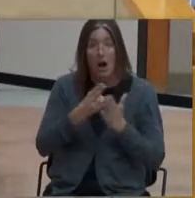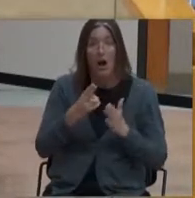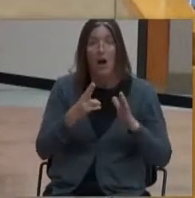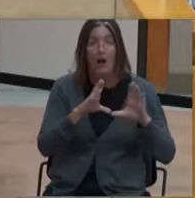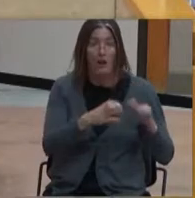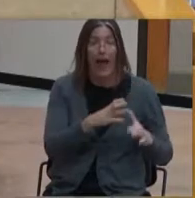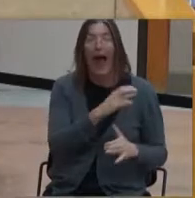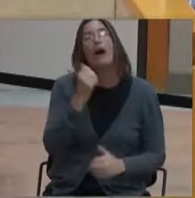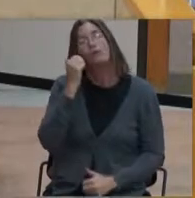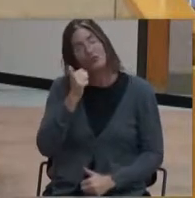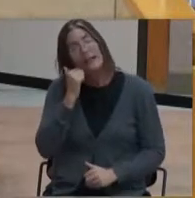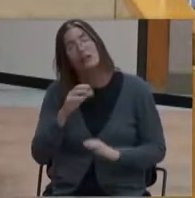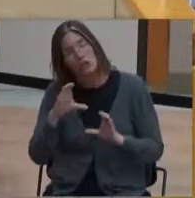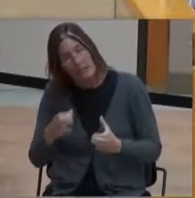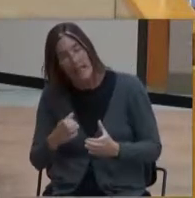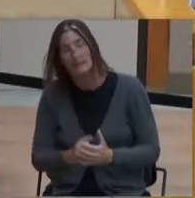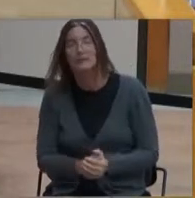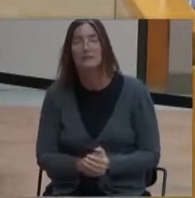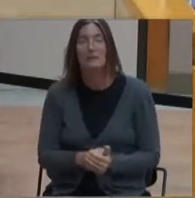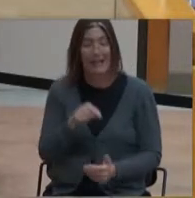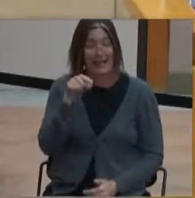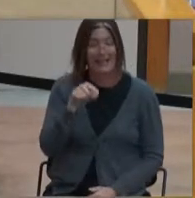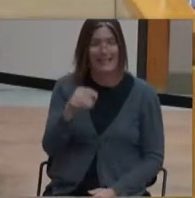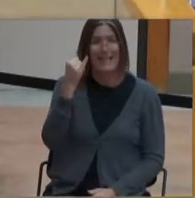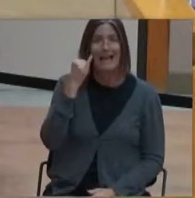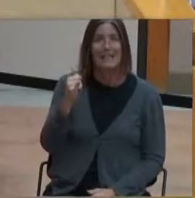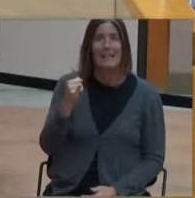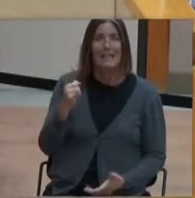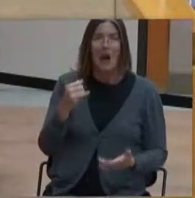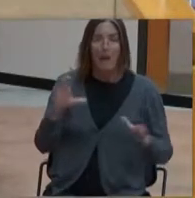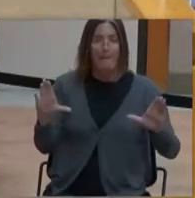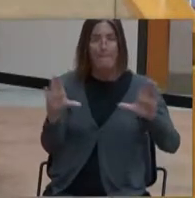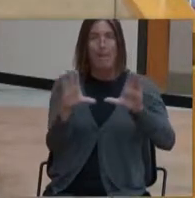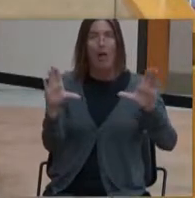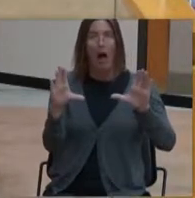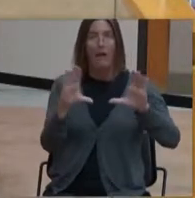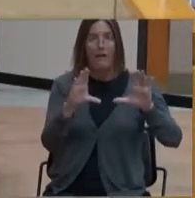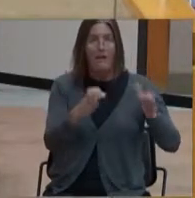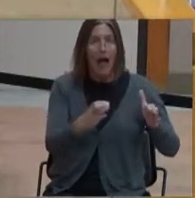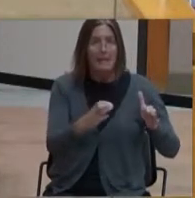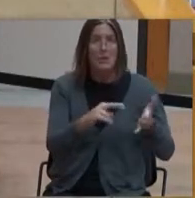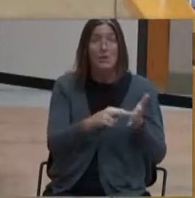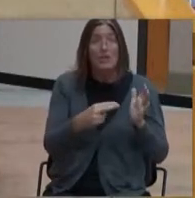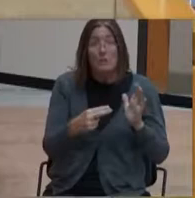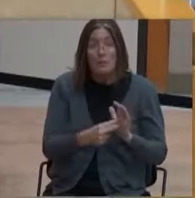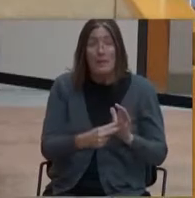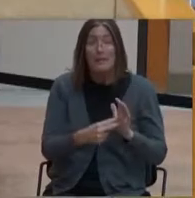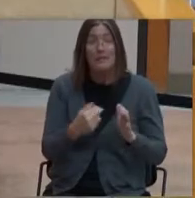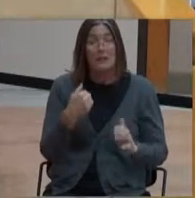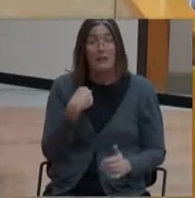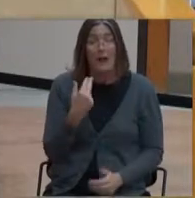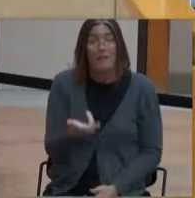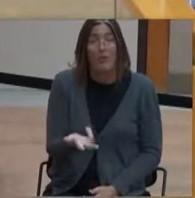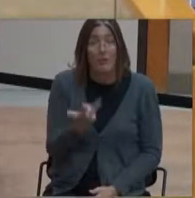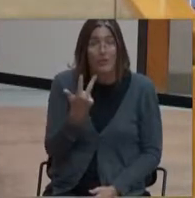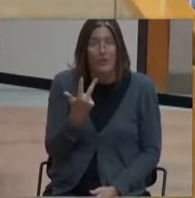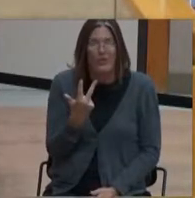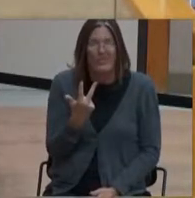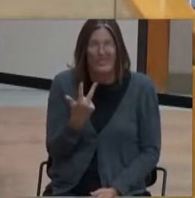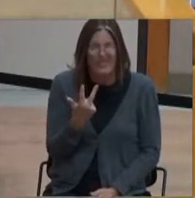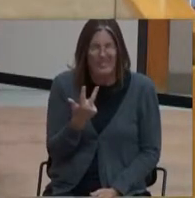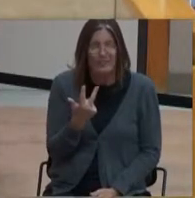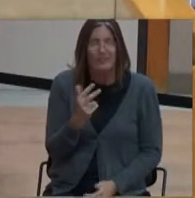classes. This year, the idea of block classes is being introduced, which means we only have three core classes